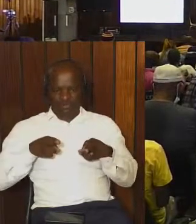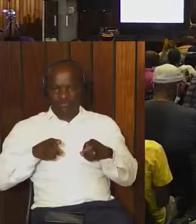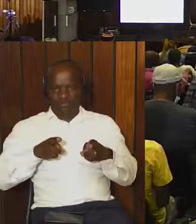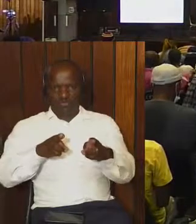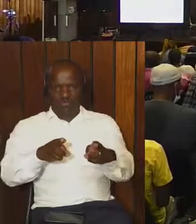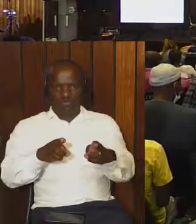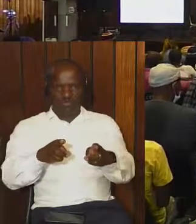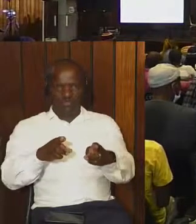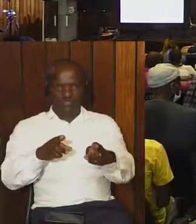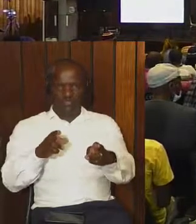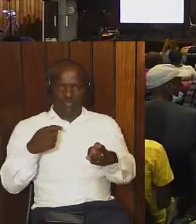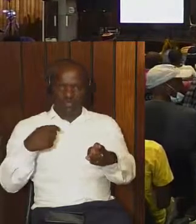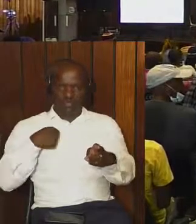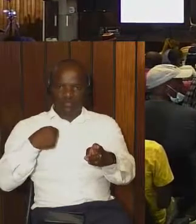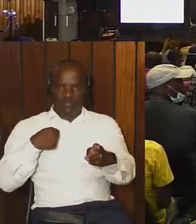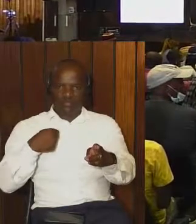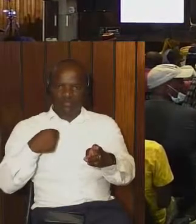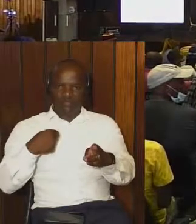Isale ke dula Sebokeng.